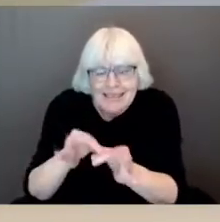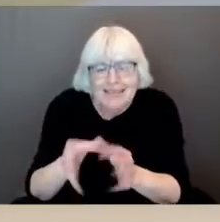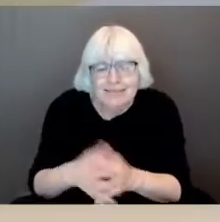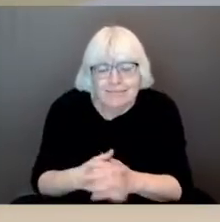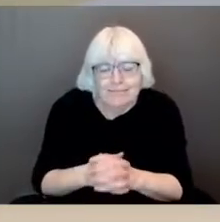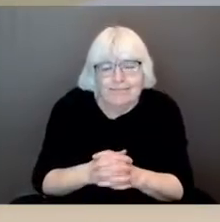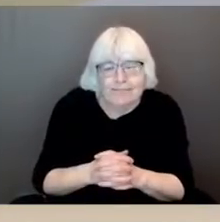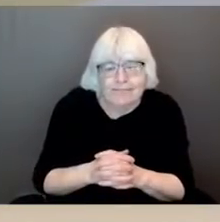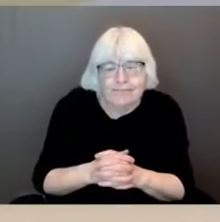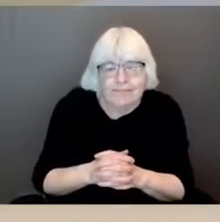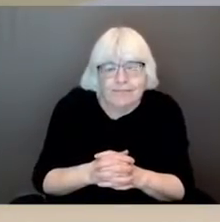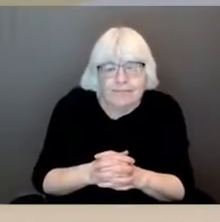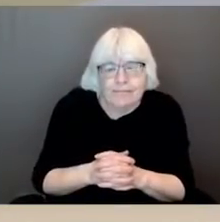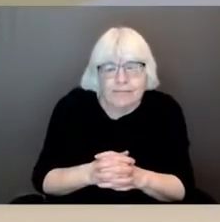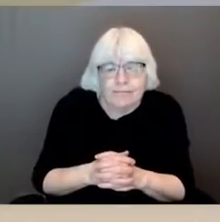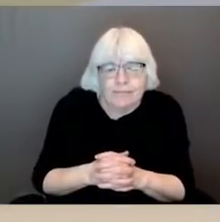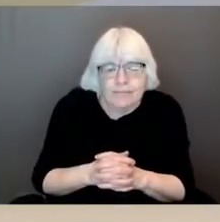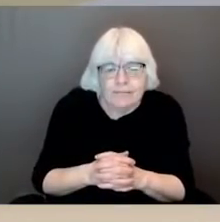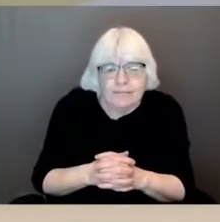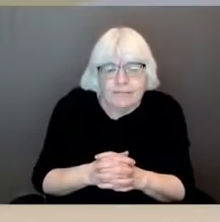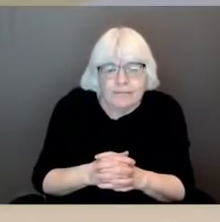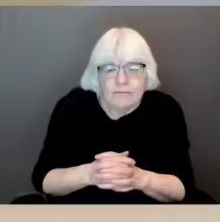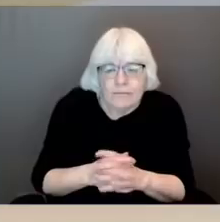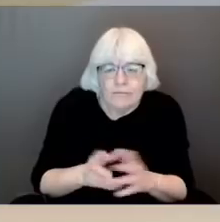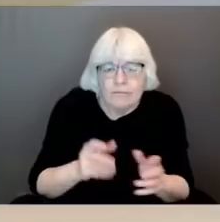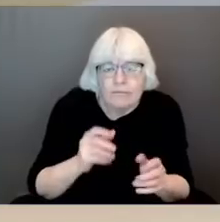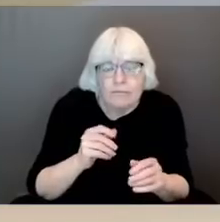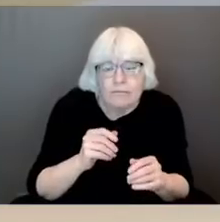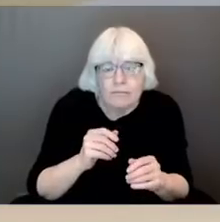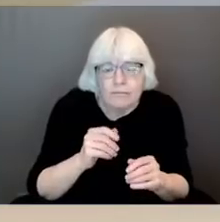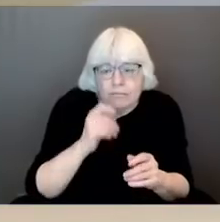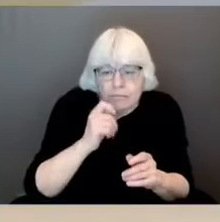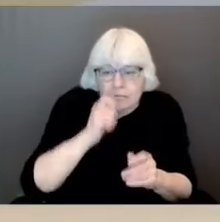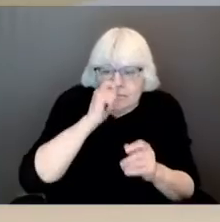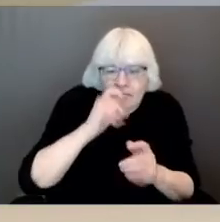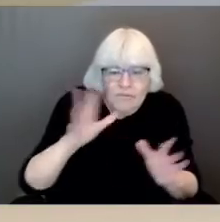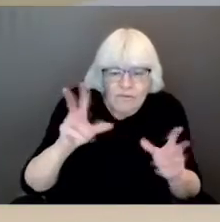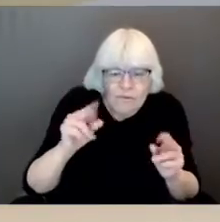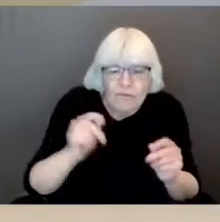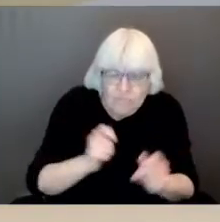tests. They're not deep, they're not invasive tests, and